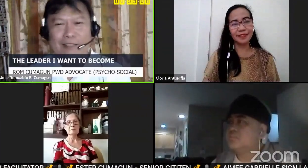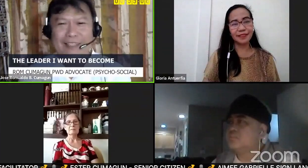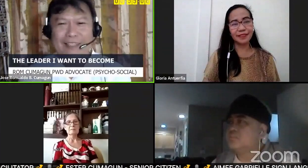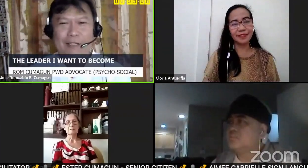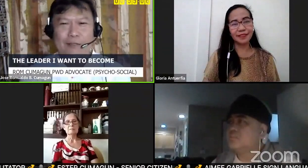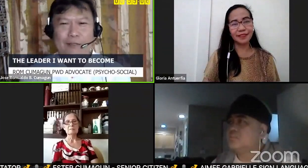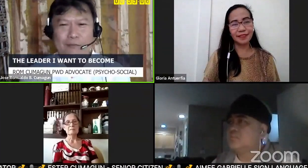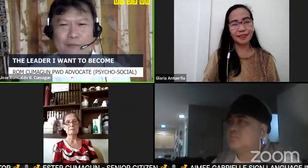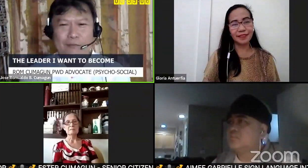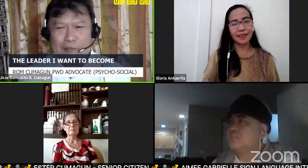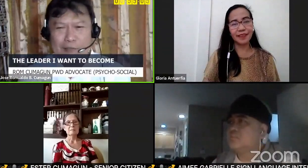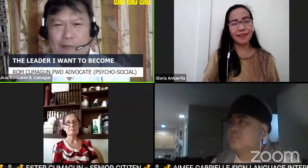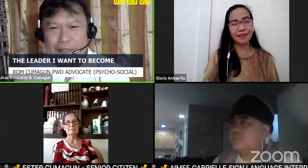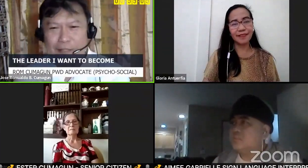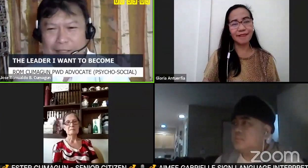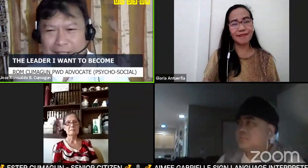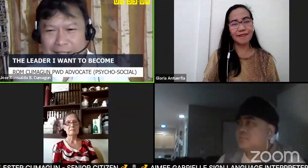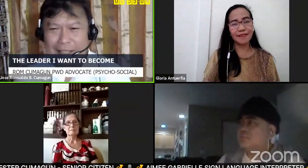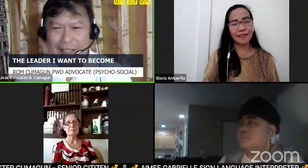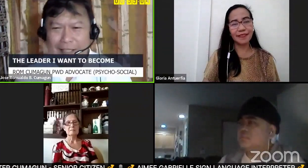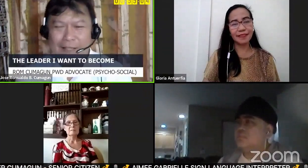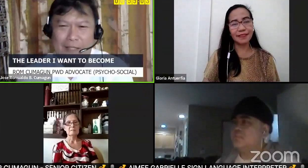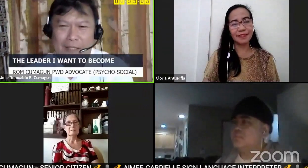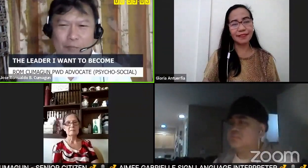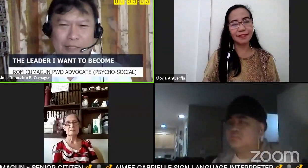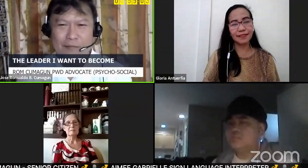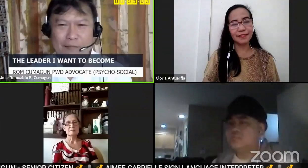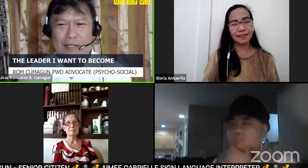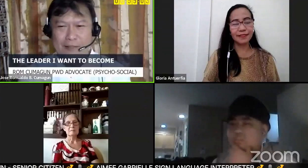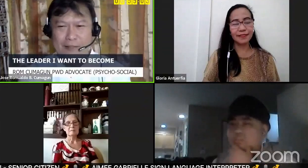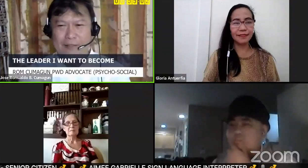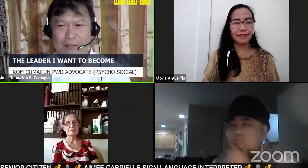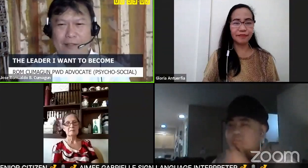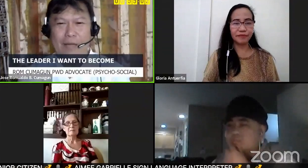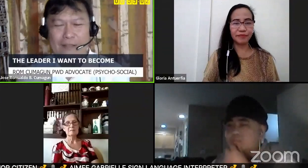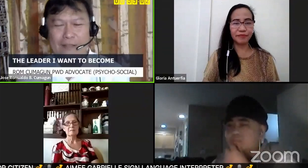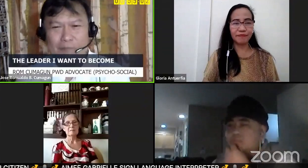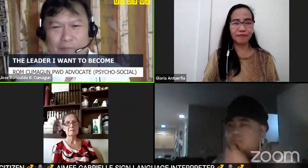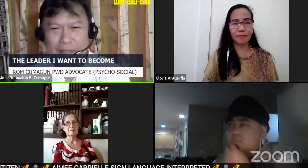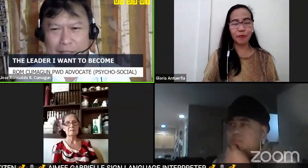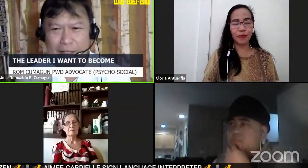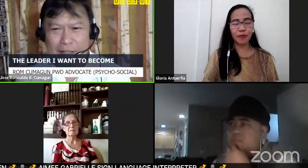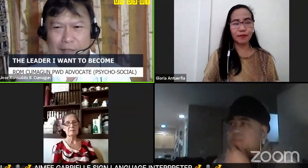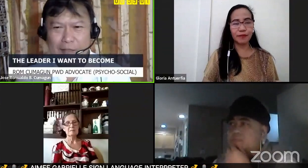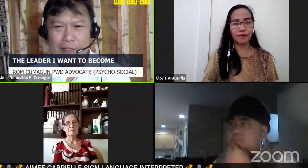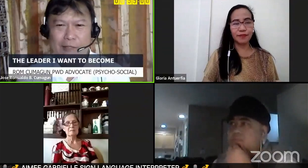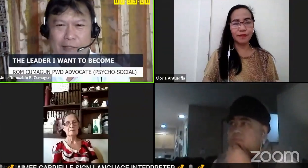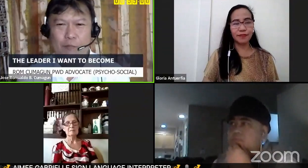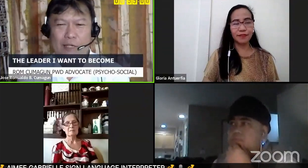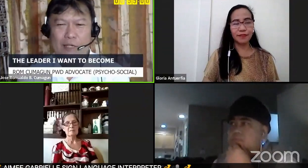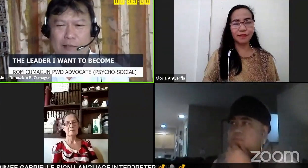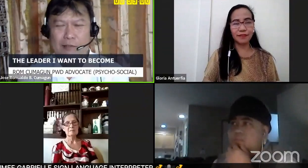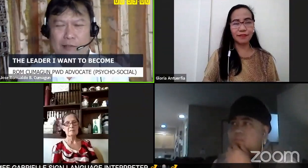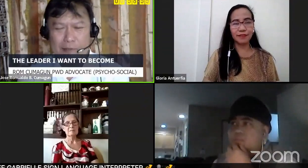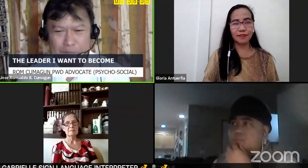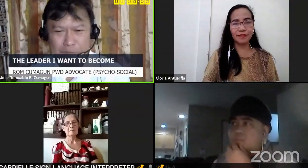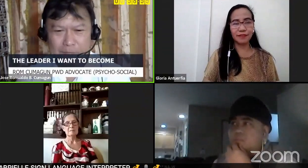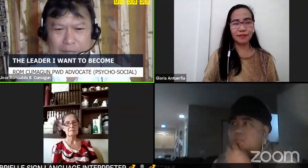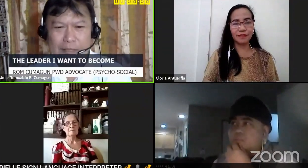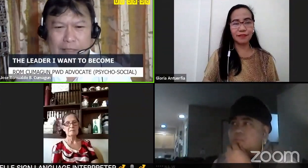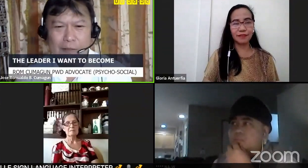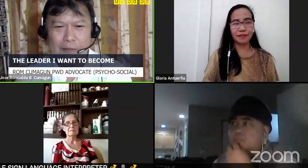good friends. Okay? They were good friends. They were important friends of mine. And the criticism